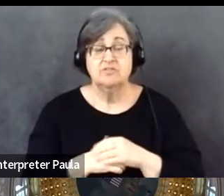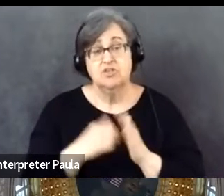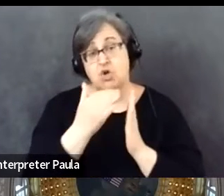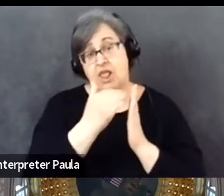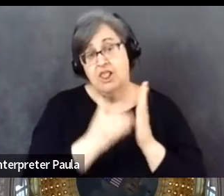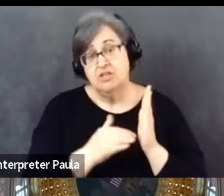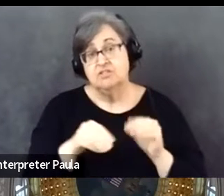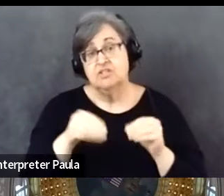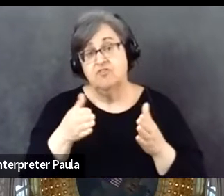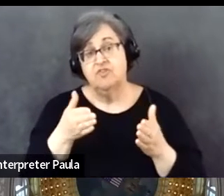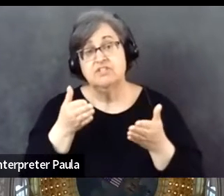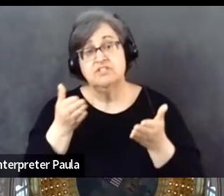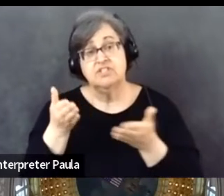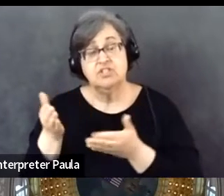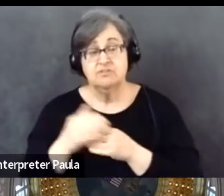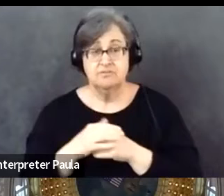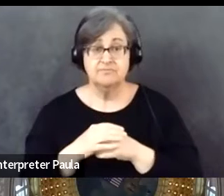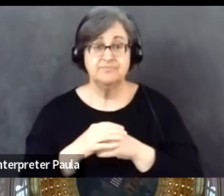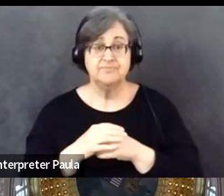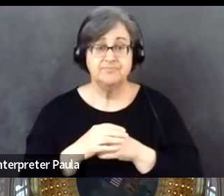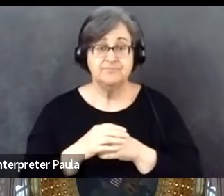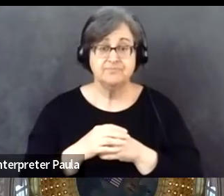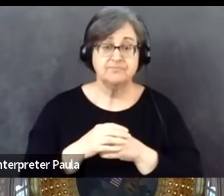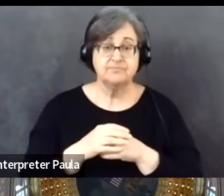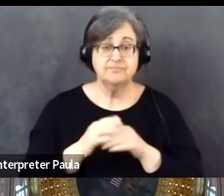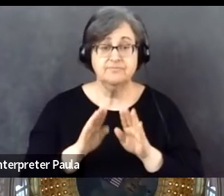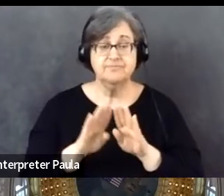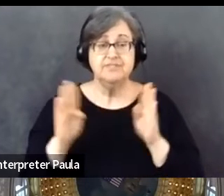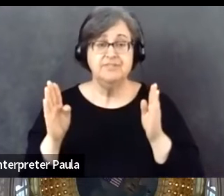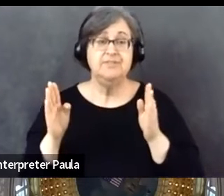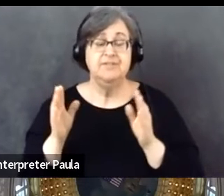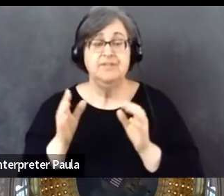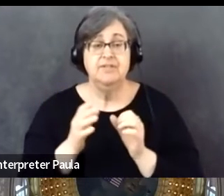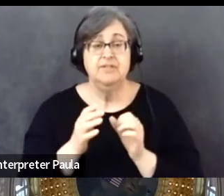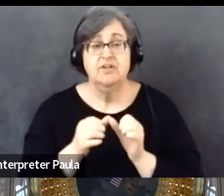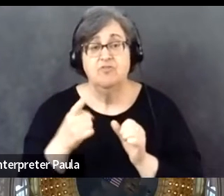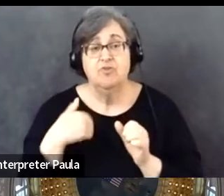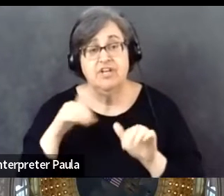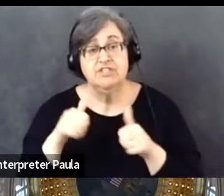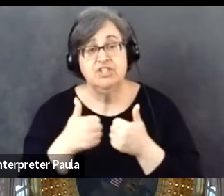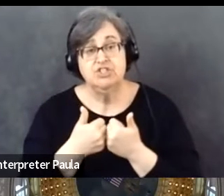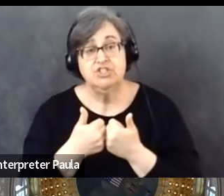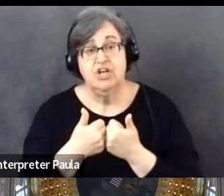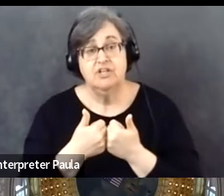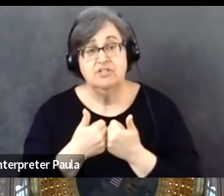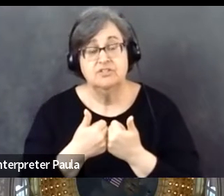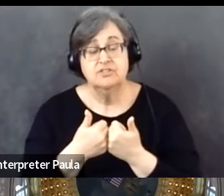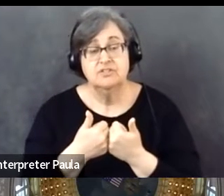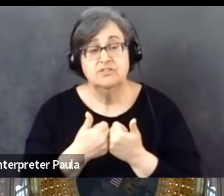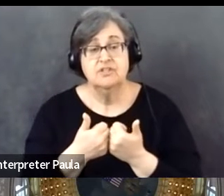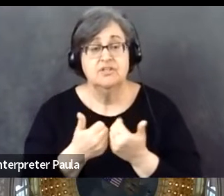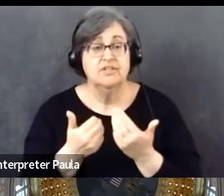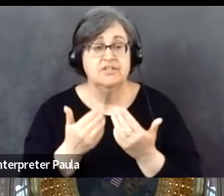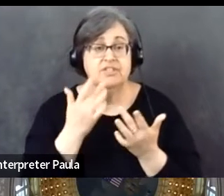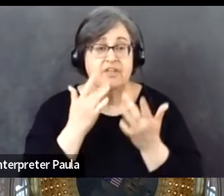giving suggestions, because I think that they're open. Everybody's being challenged by the staffing significant crisis or